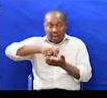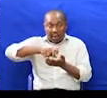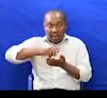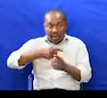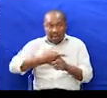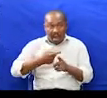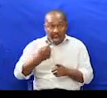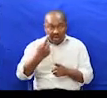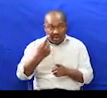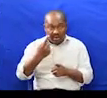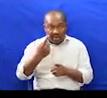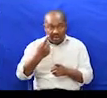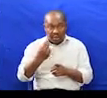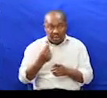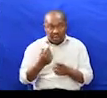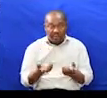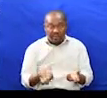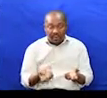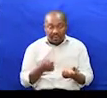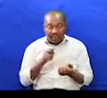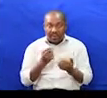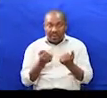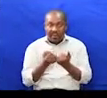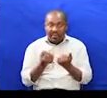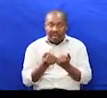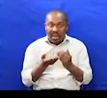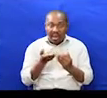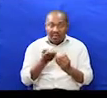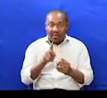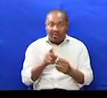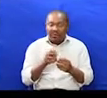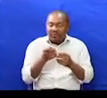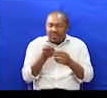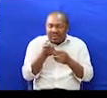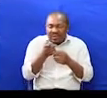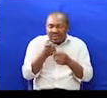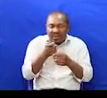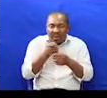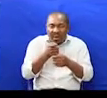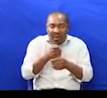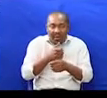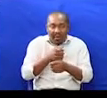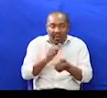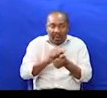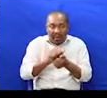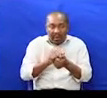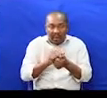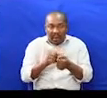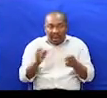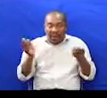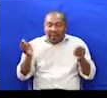coin is made up of small particles that concentrate